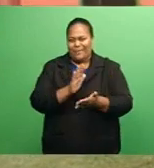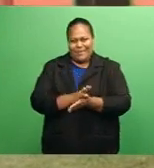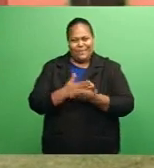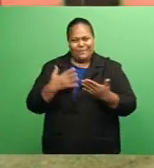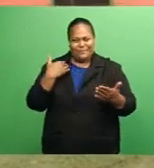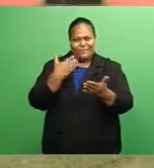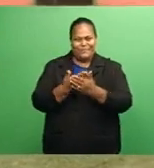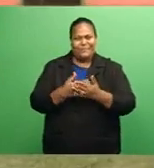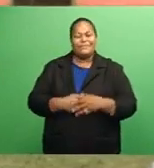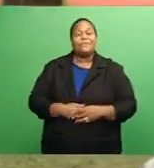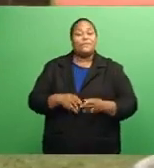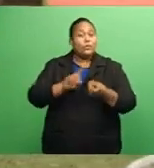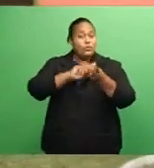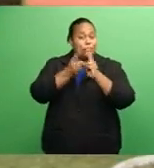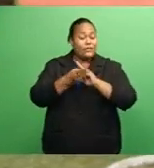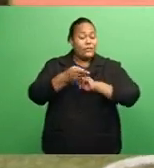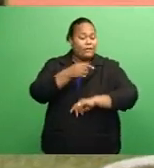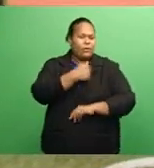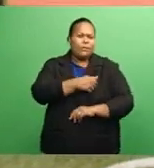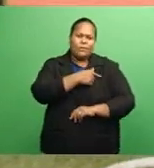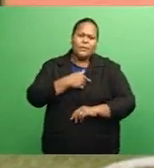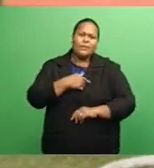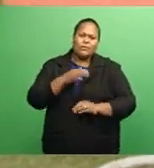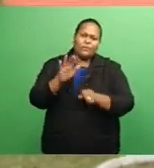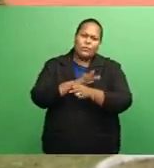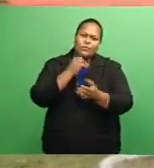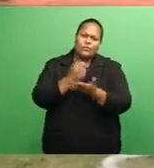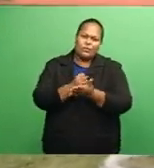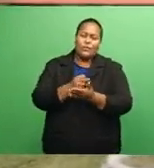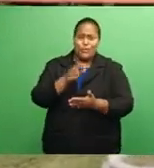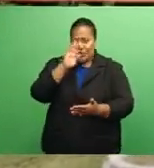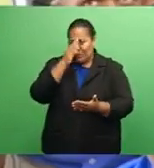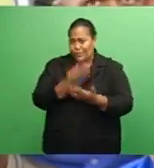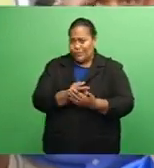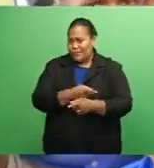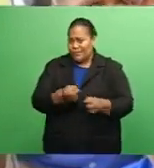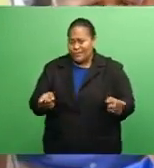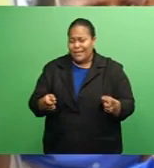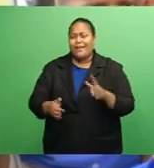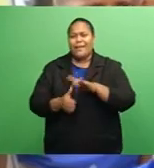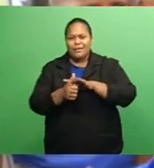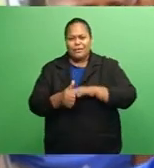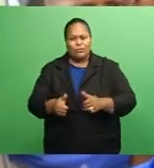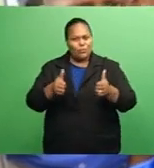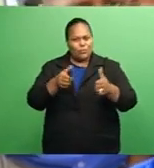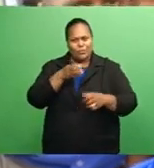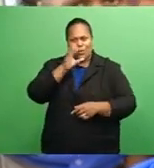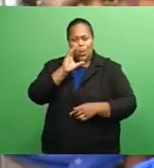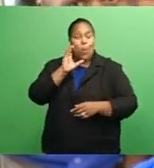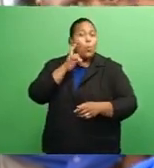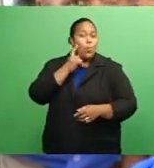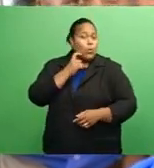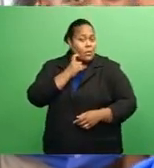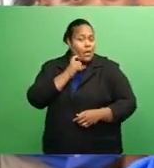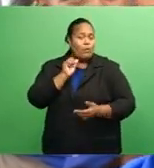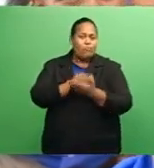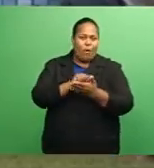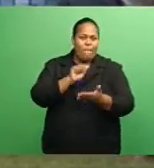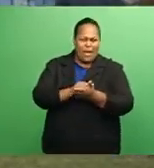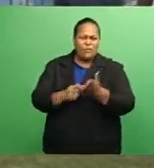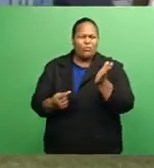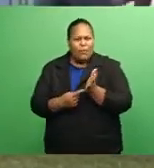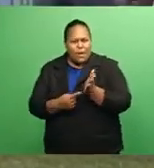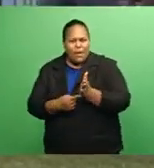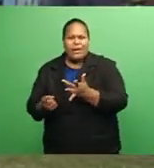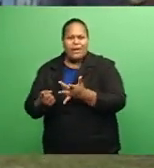UNICEF is also committed to ensuring that the affected students have access to good, clean water, proper sanitation, and that they return to